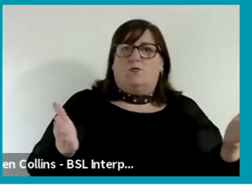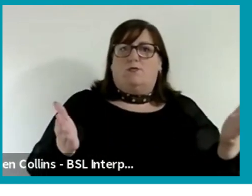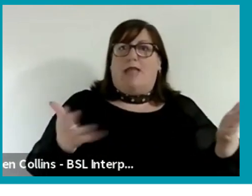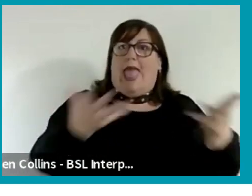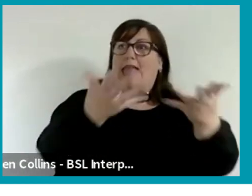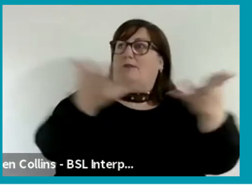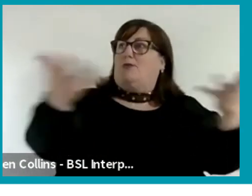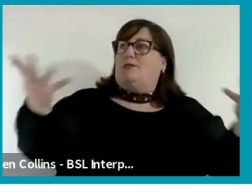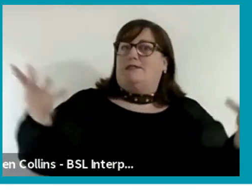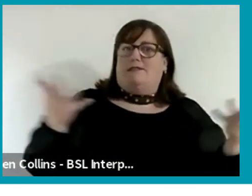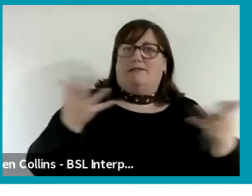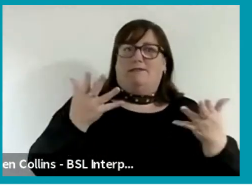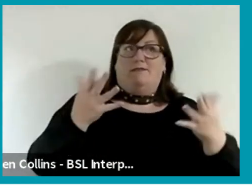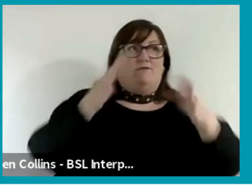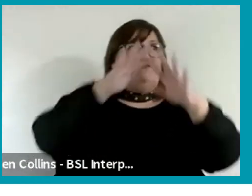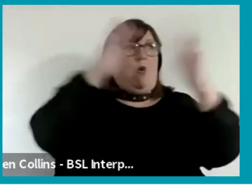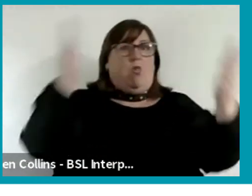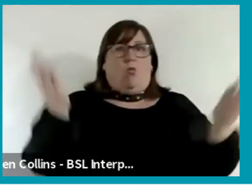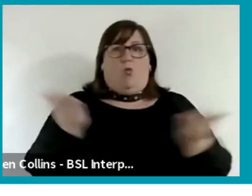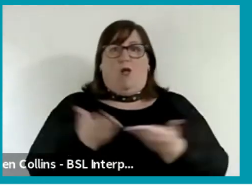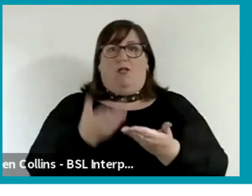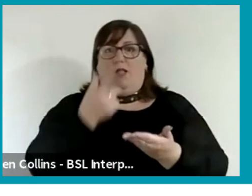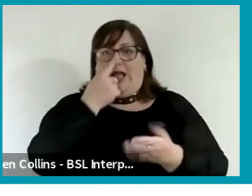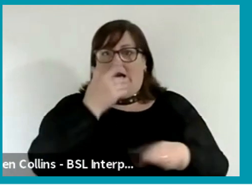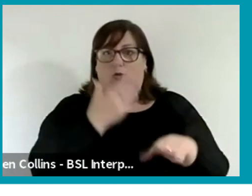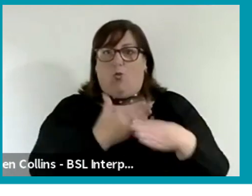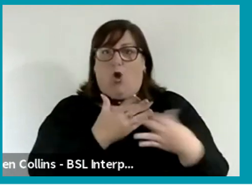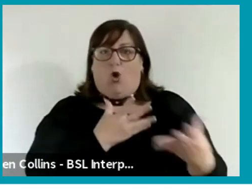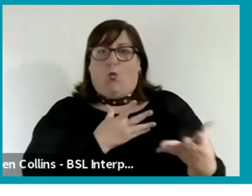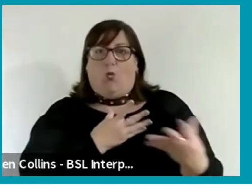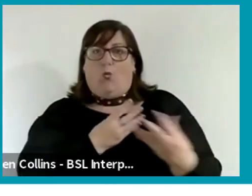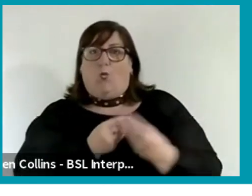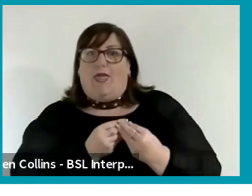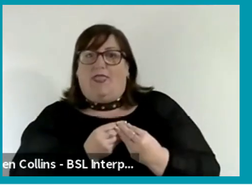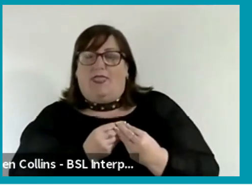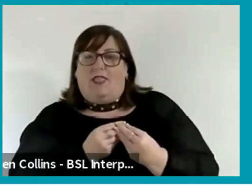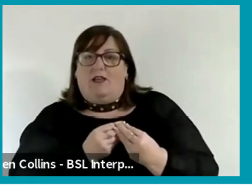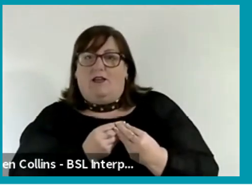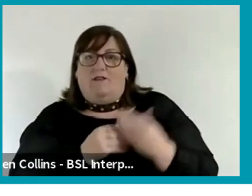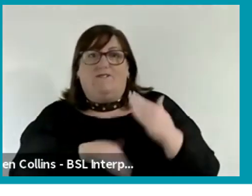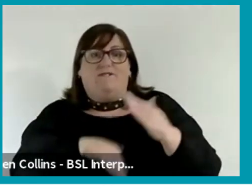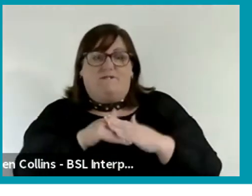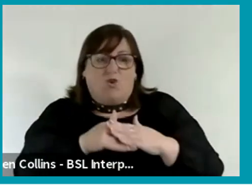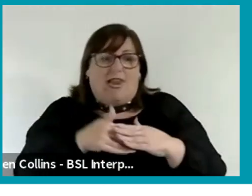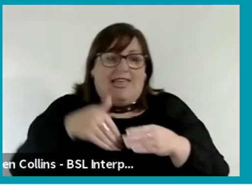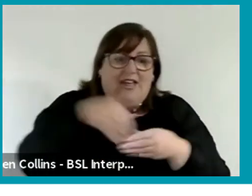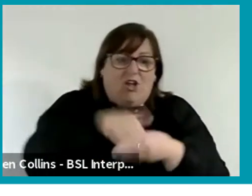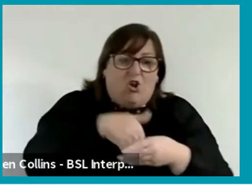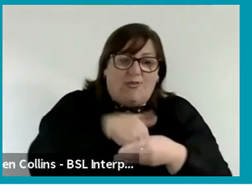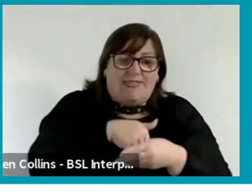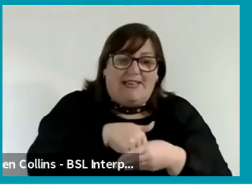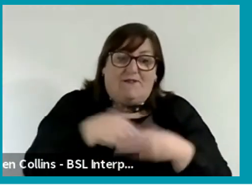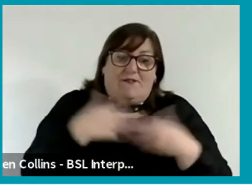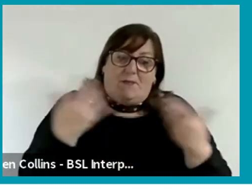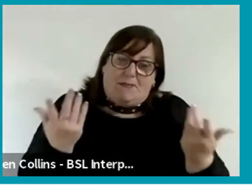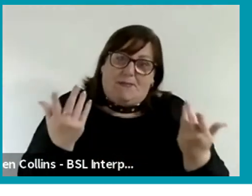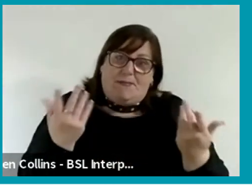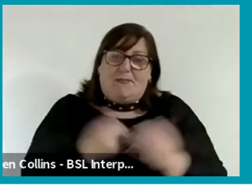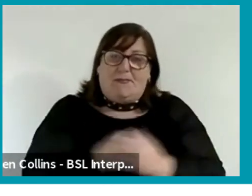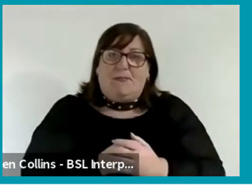and now it's fully inclusive. You can do it from your own home. Fantastic, thank you,